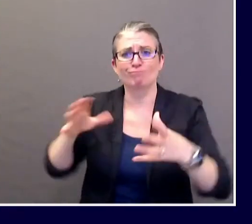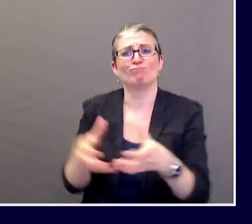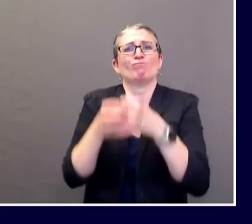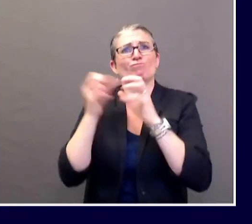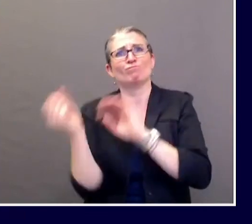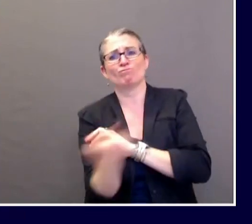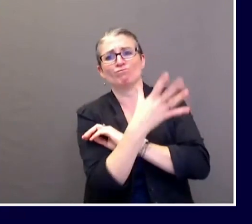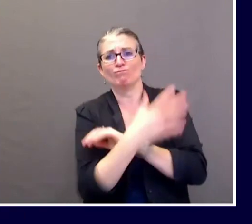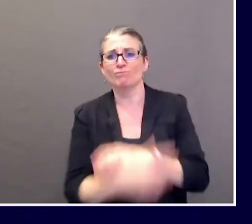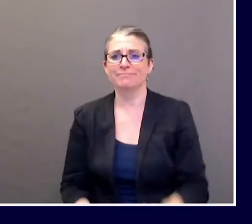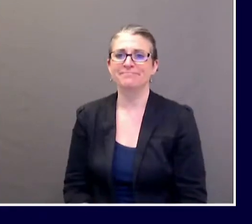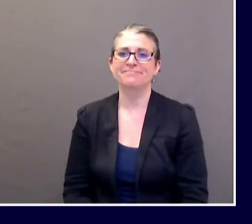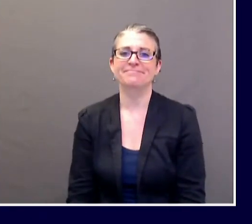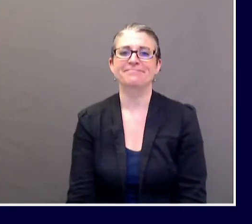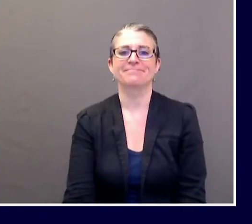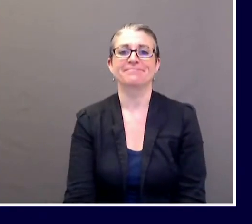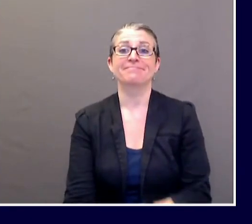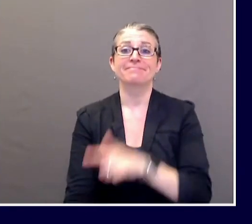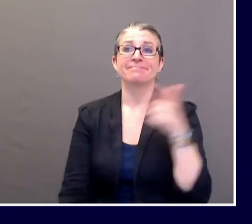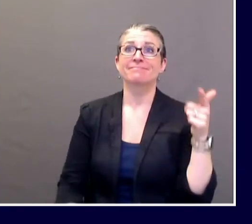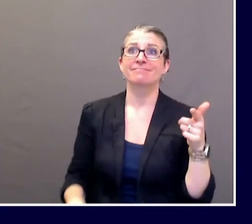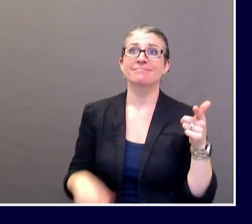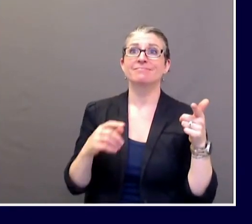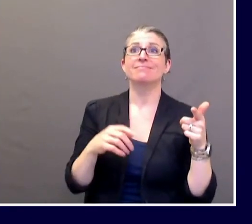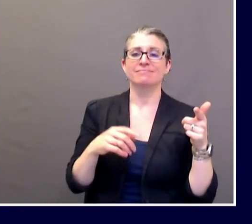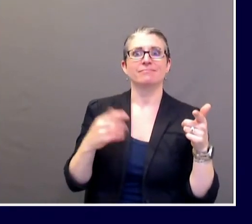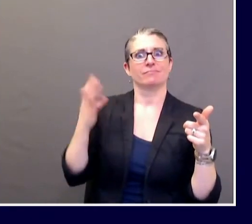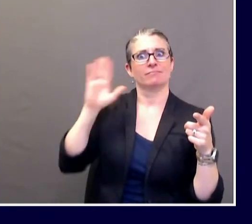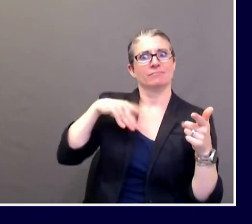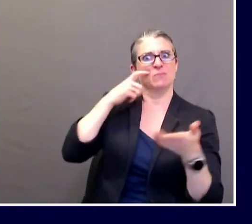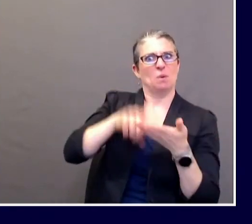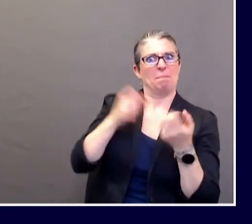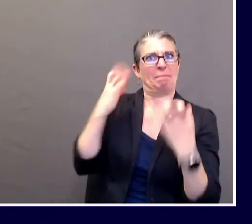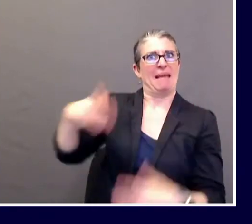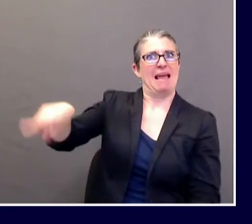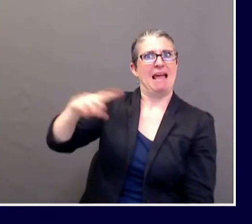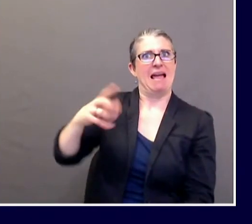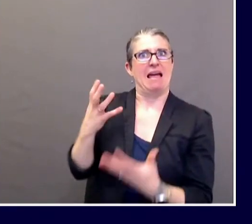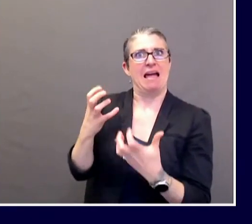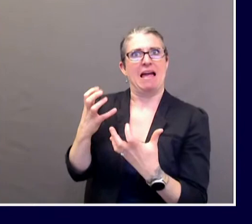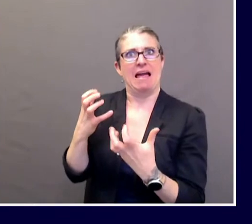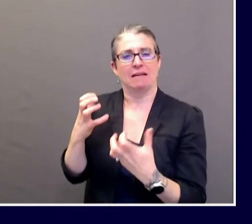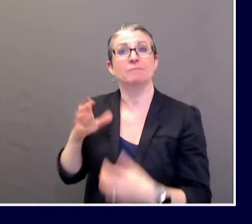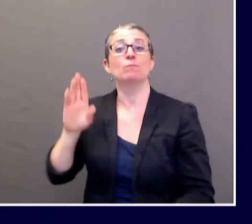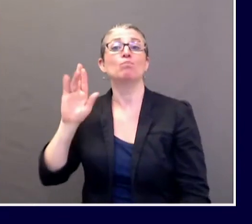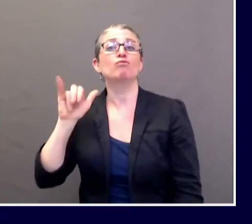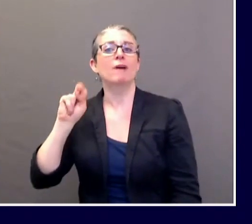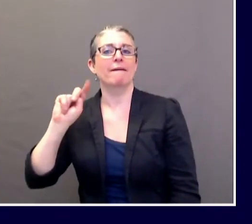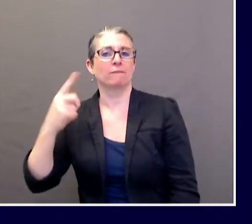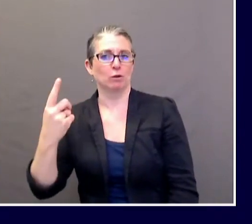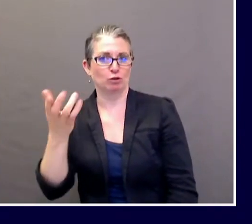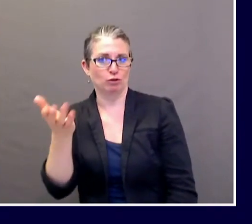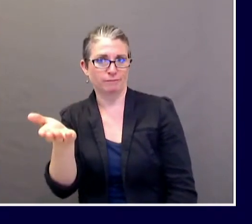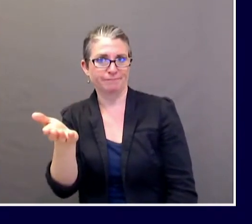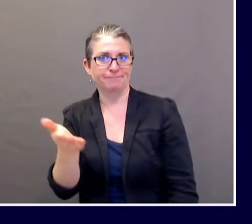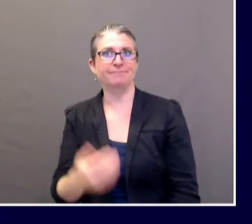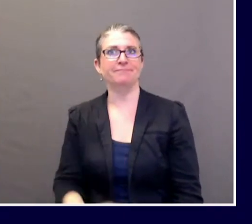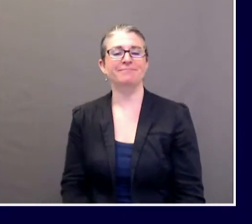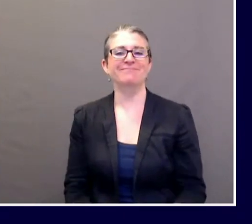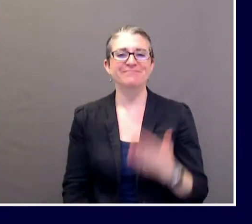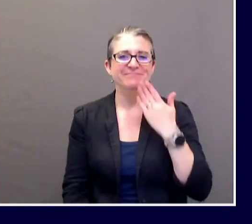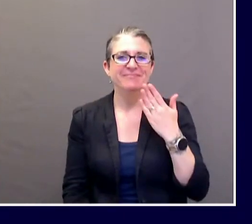start it off, and the first question goes to Brian Sullivan. Thank you, Dr. Shah. Just saw this release from the